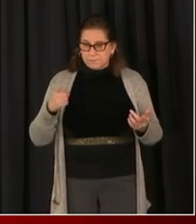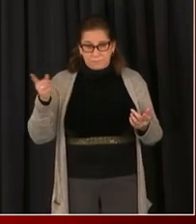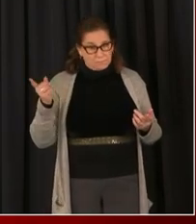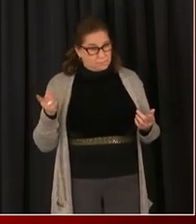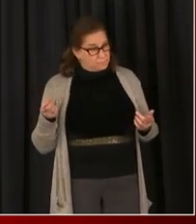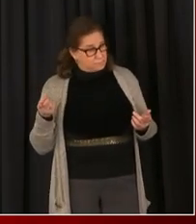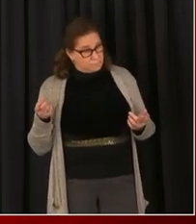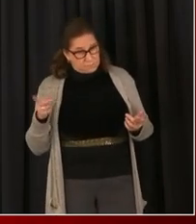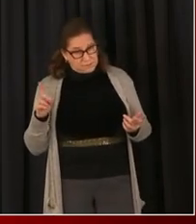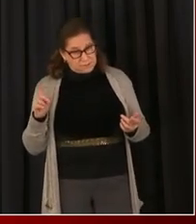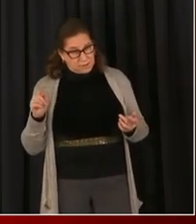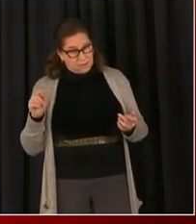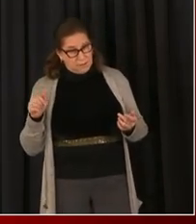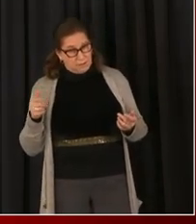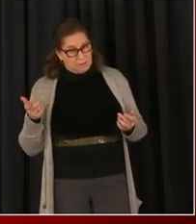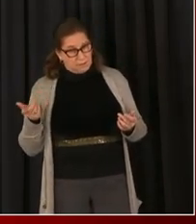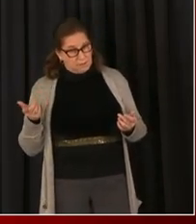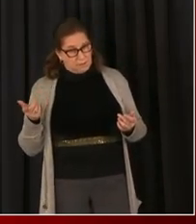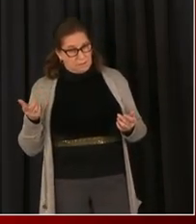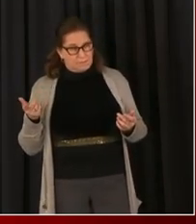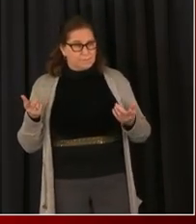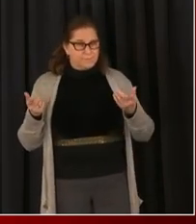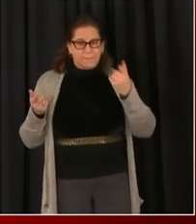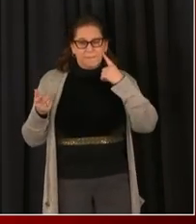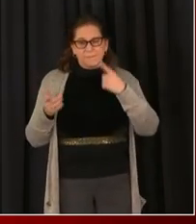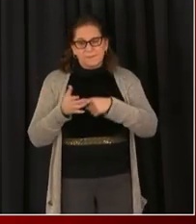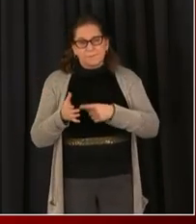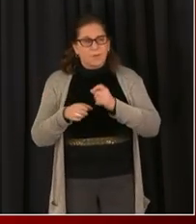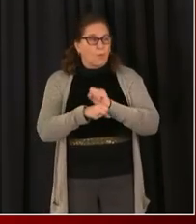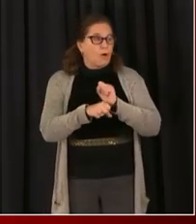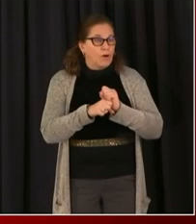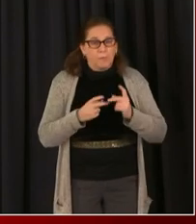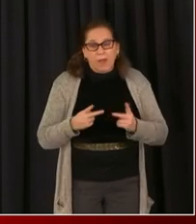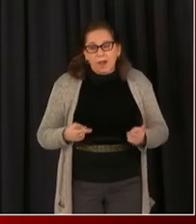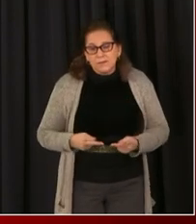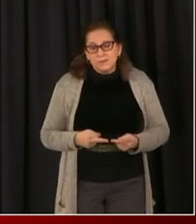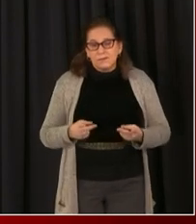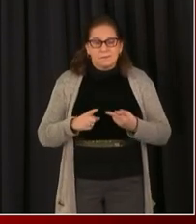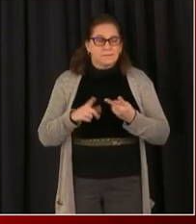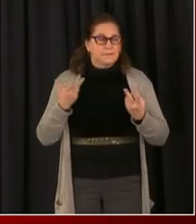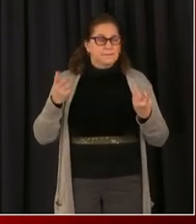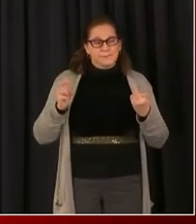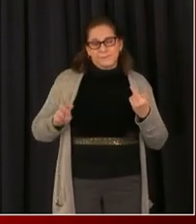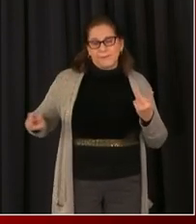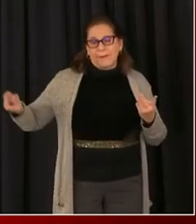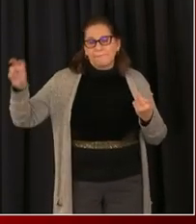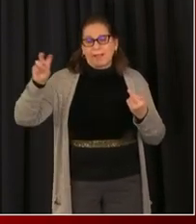seen, workplaces and I think restaurants and travel were like the top 3